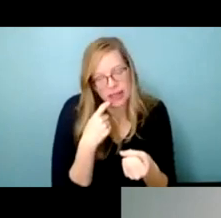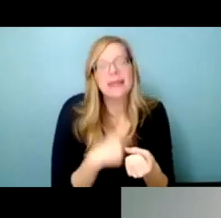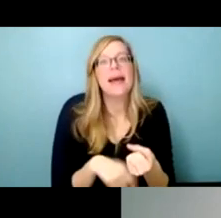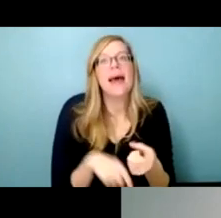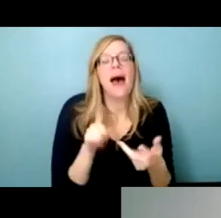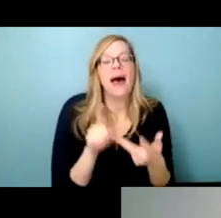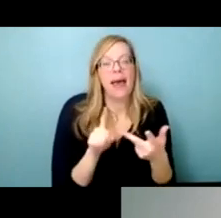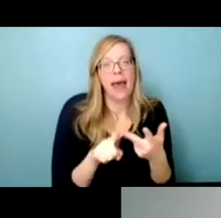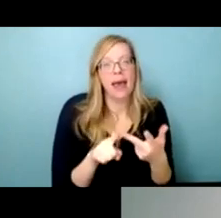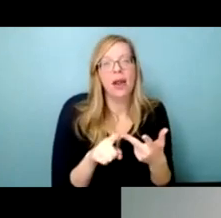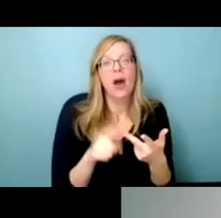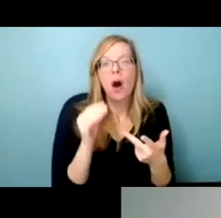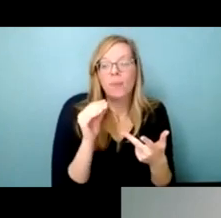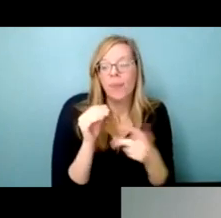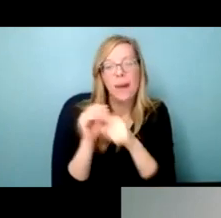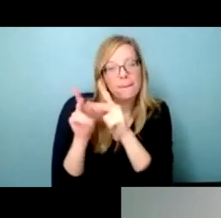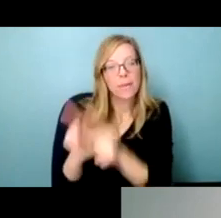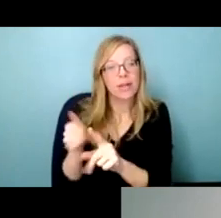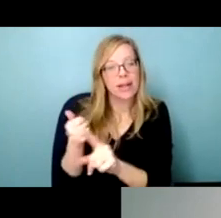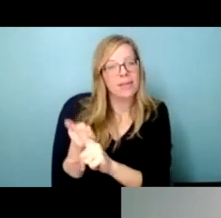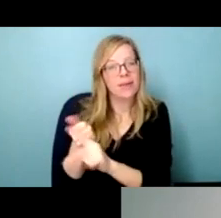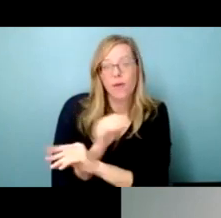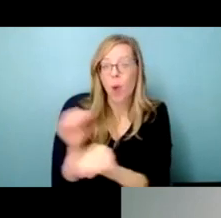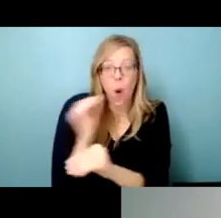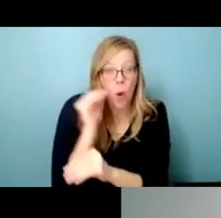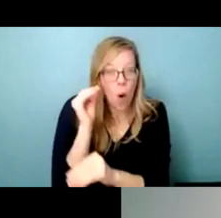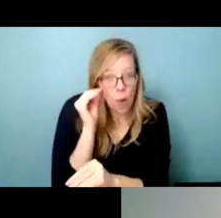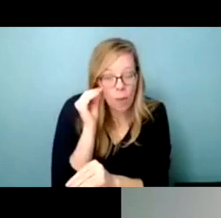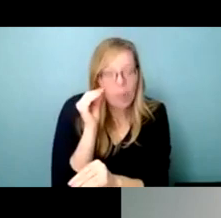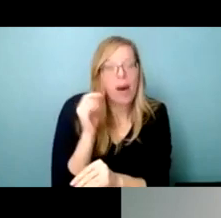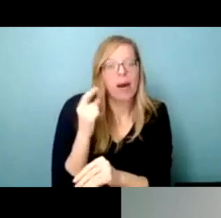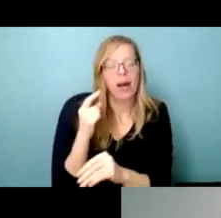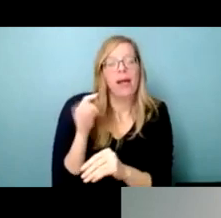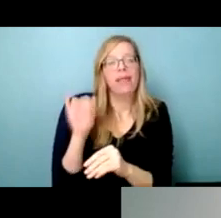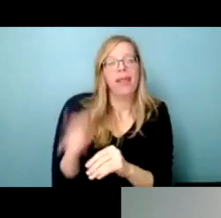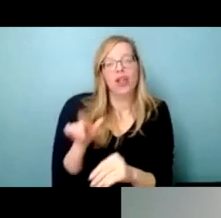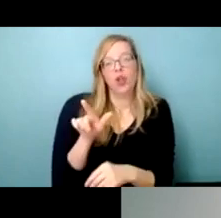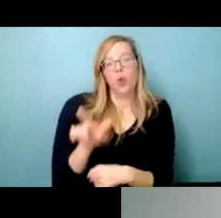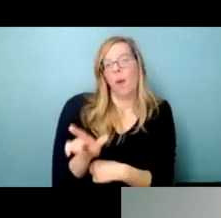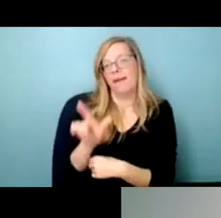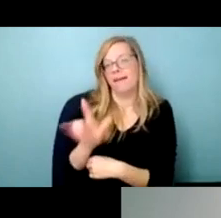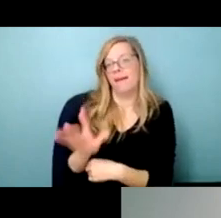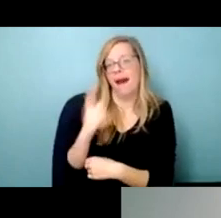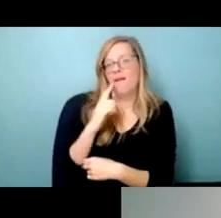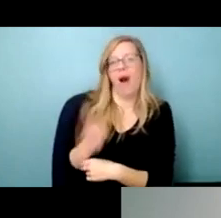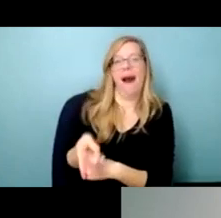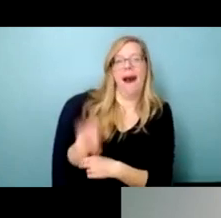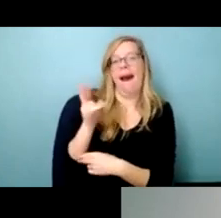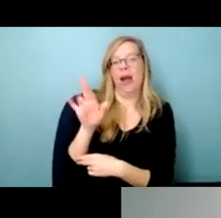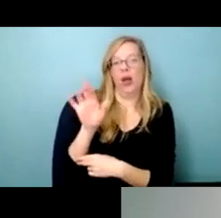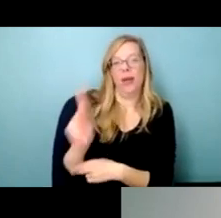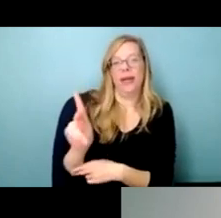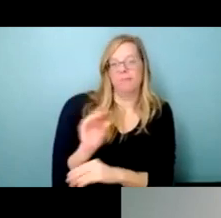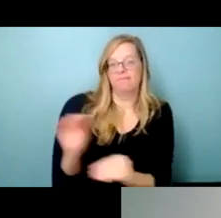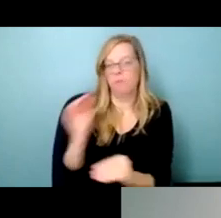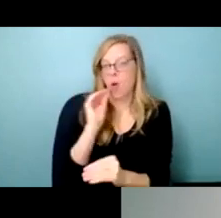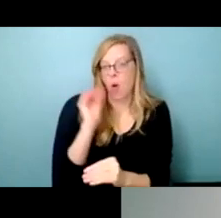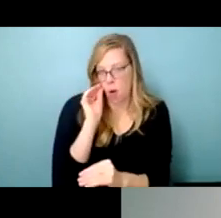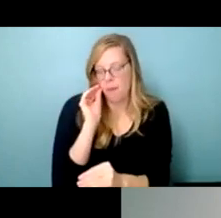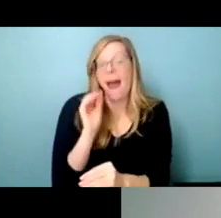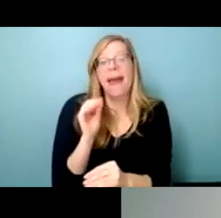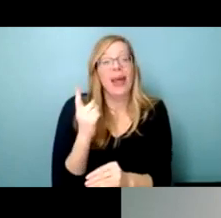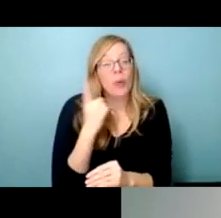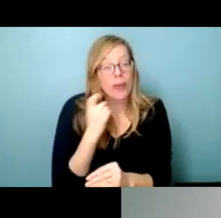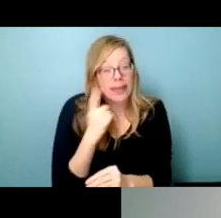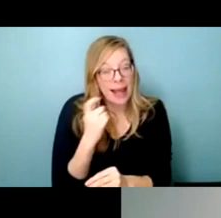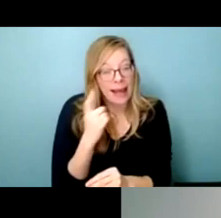do a homeless COVID response project for 25 of the highest risk homeless. And then most recently entered into a